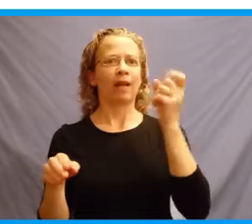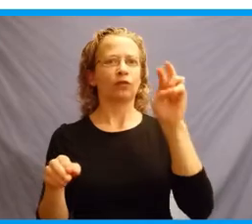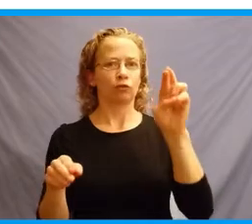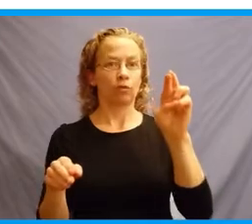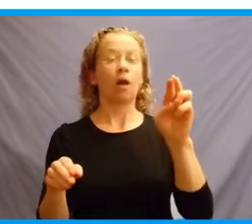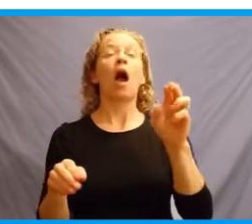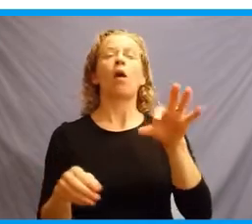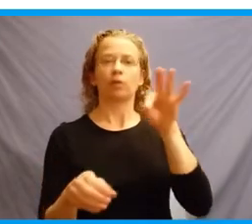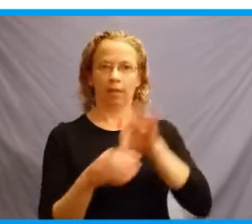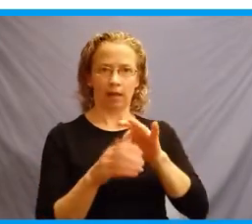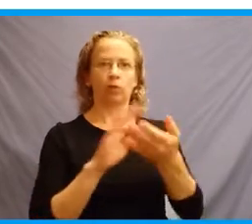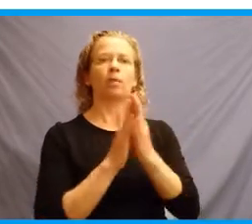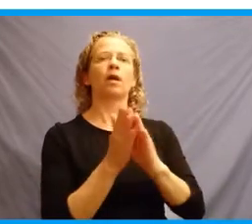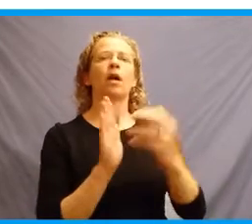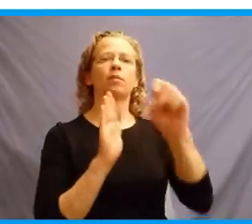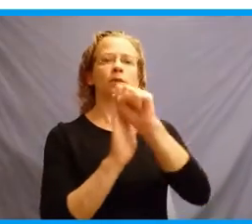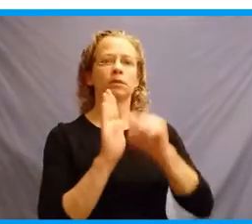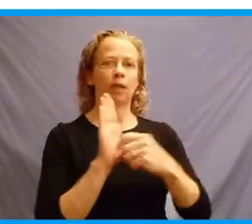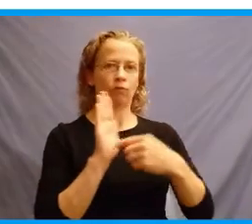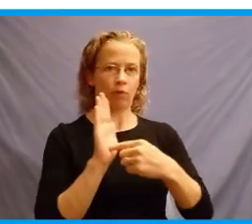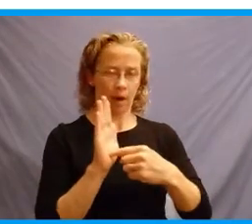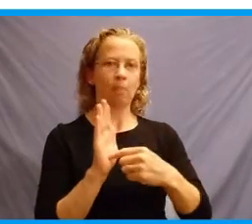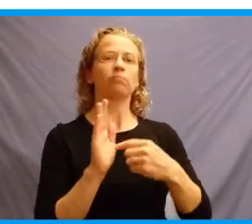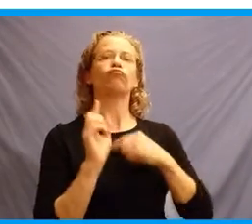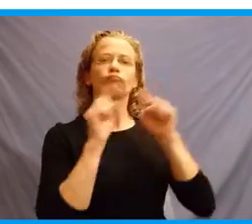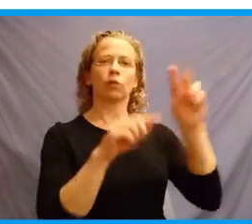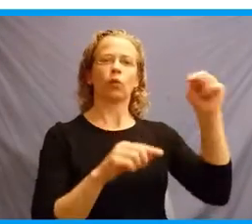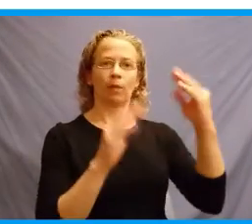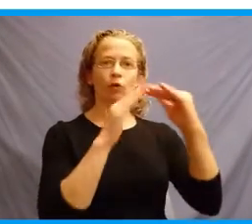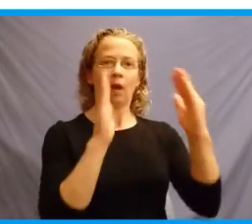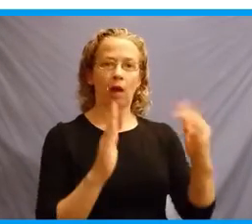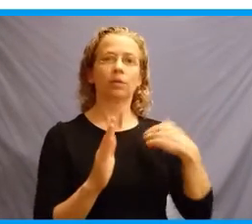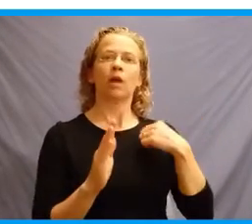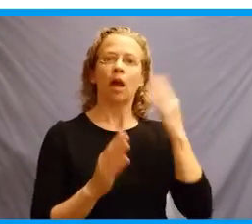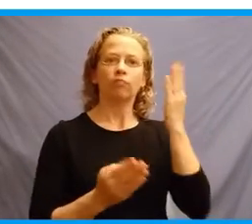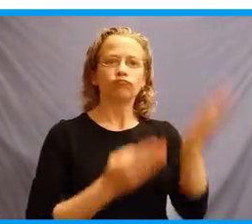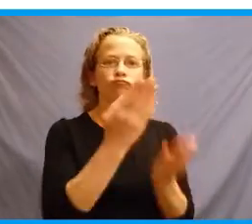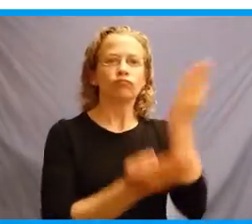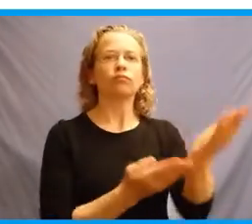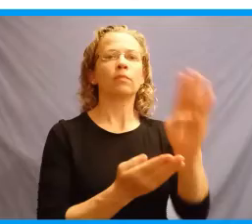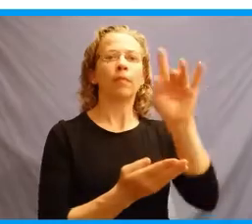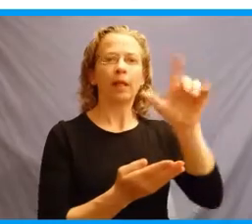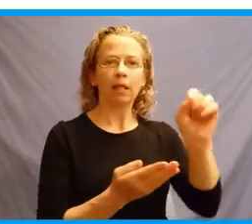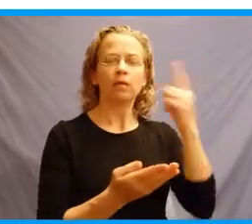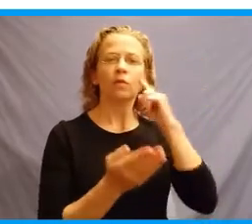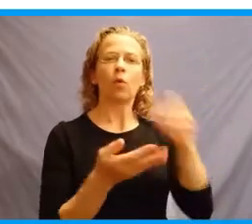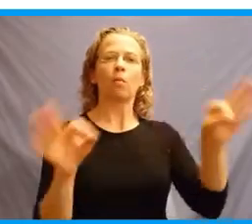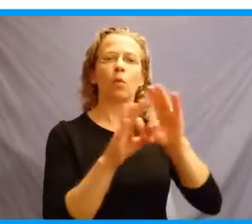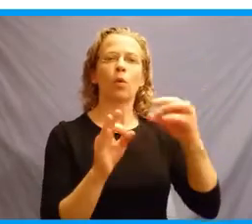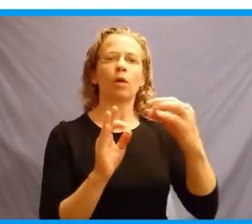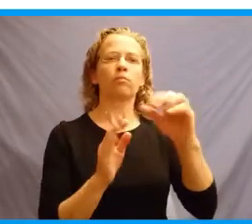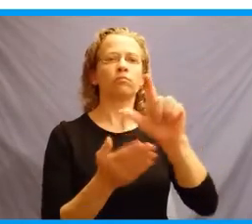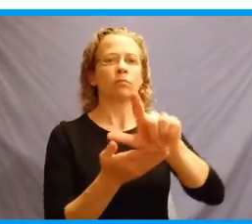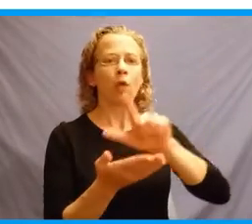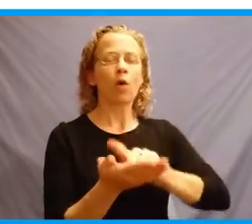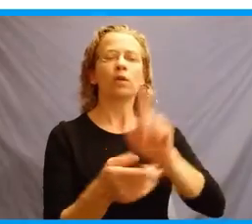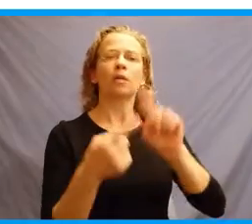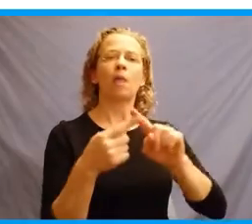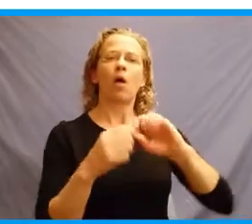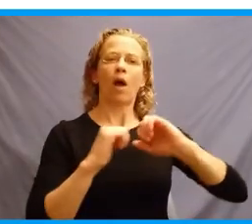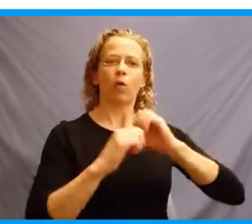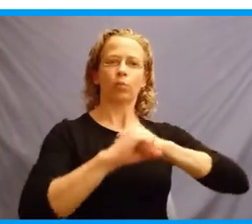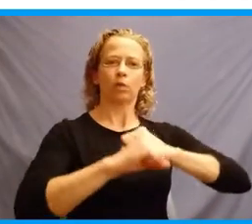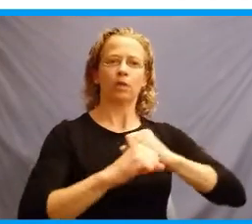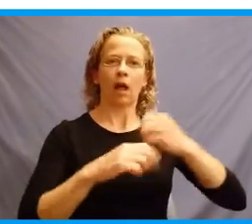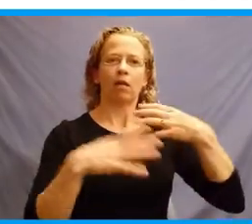Hampshire House and went on to work on some important legislation to prevent cancer and chronic disease and protect our environment in New Hampshire.